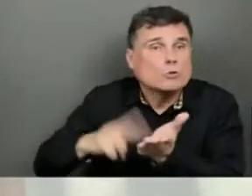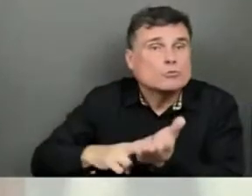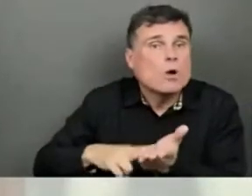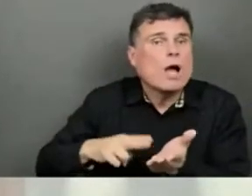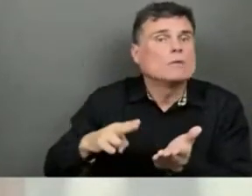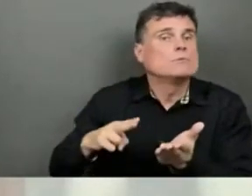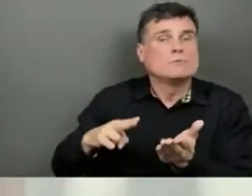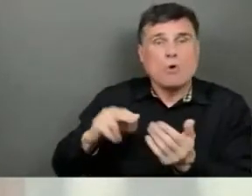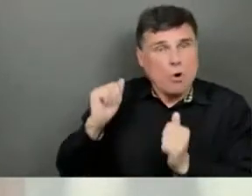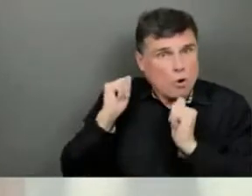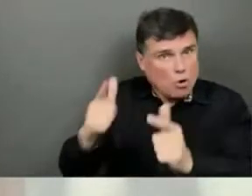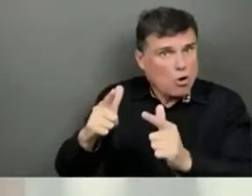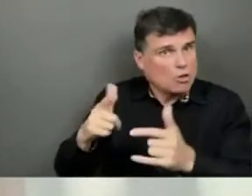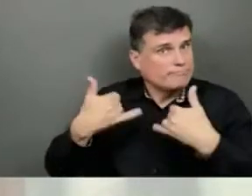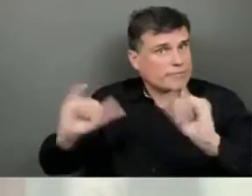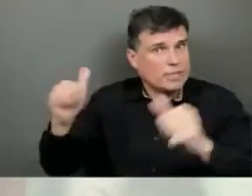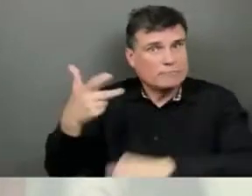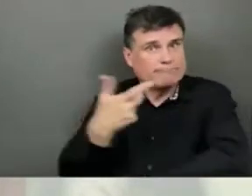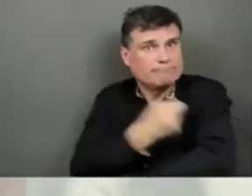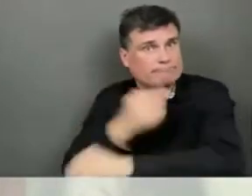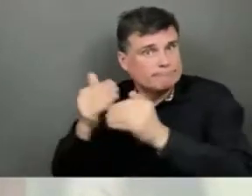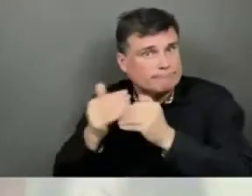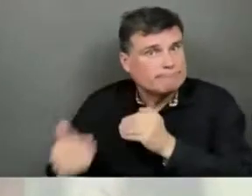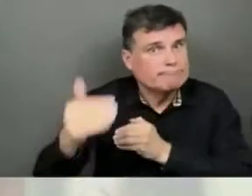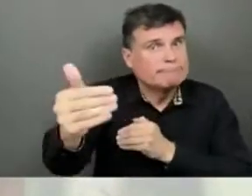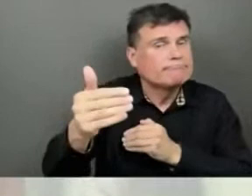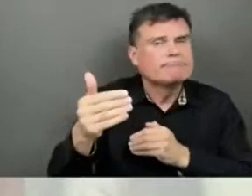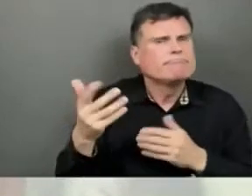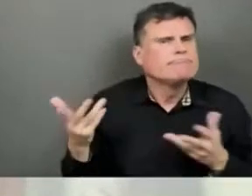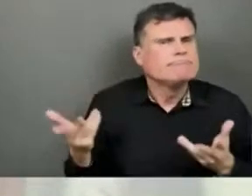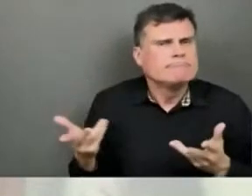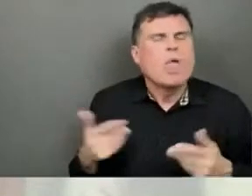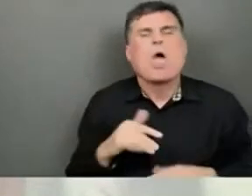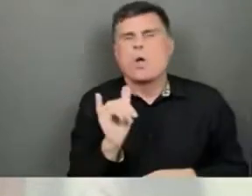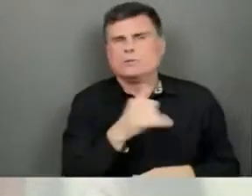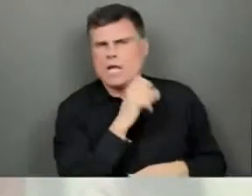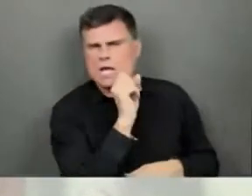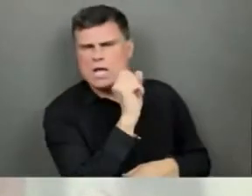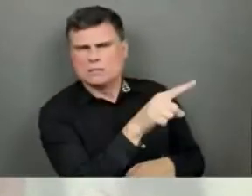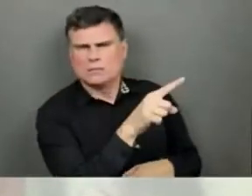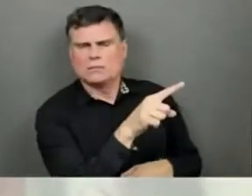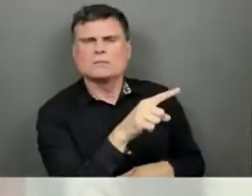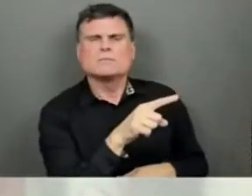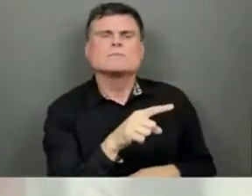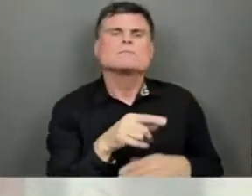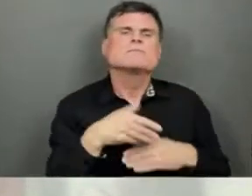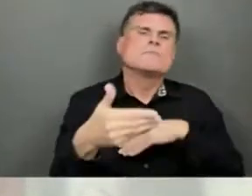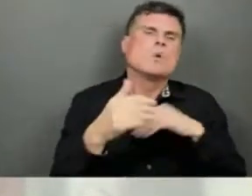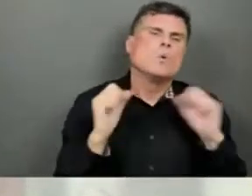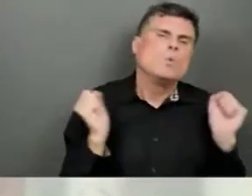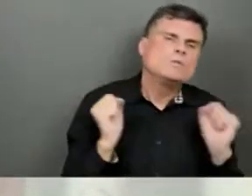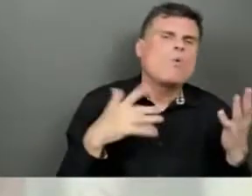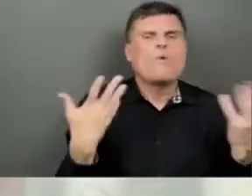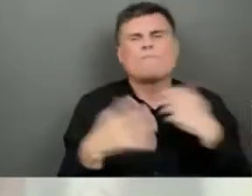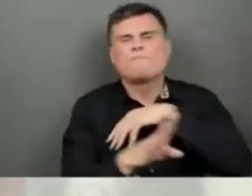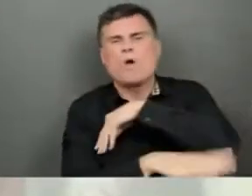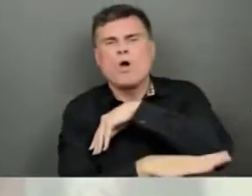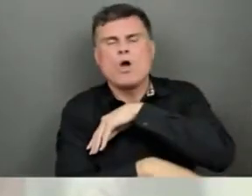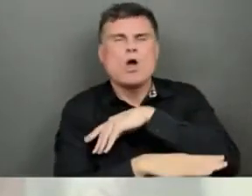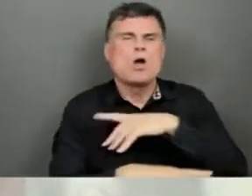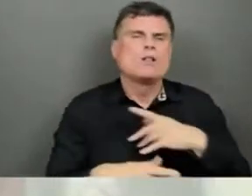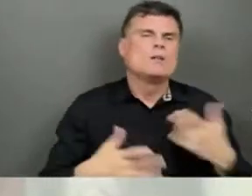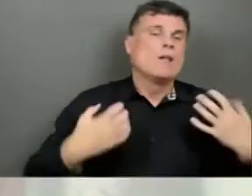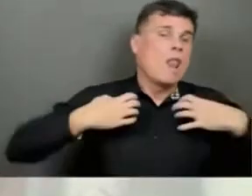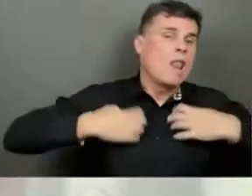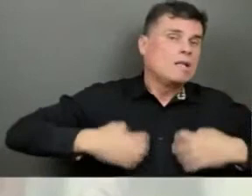also for Minister Dix, as we see respiratory illness season go down, we're still seeing in some rural communities